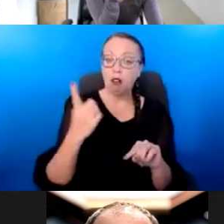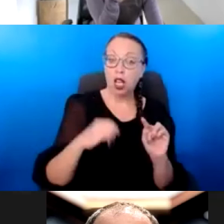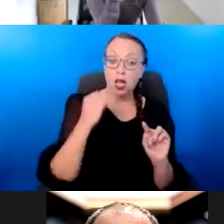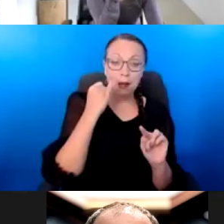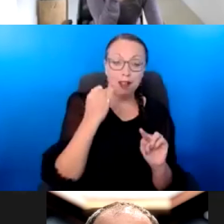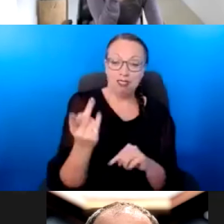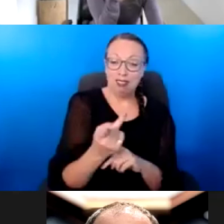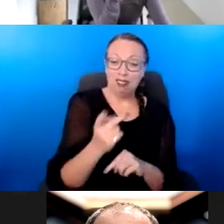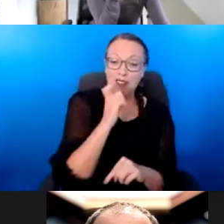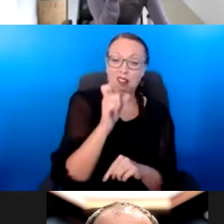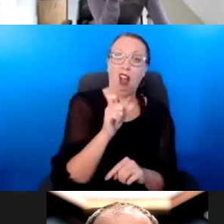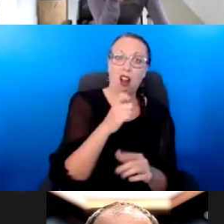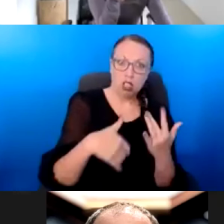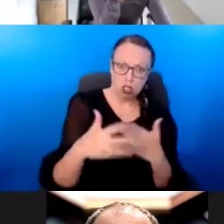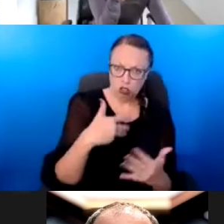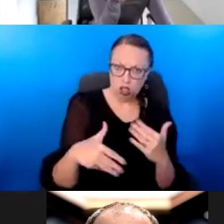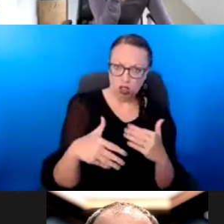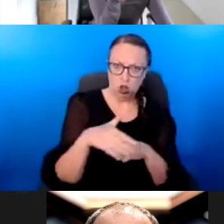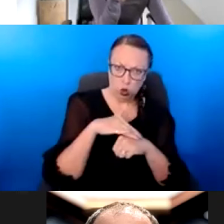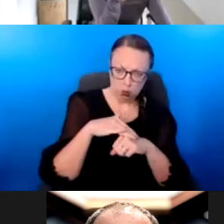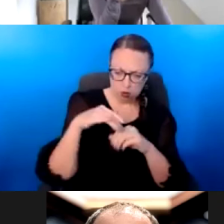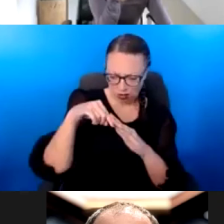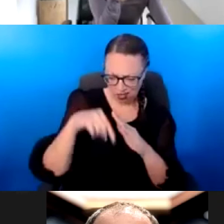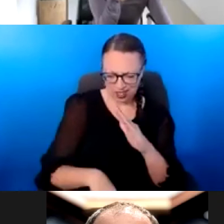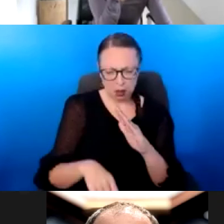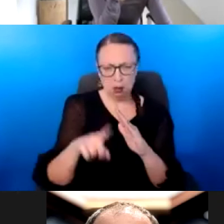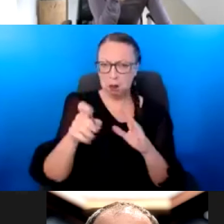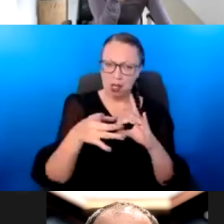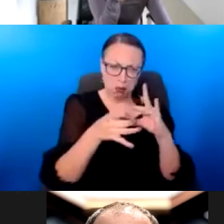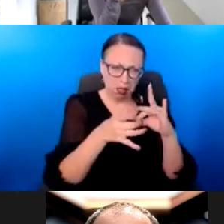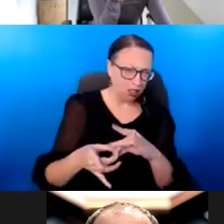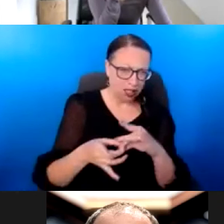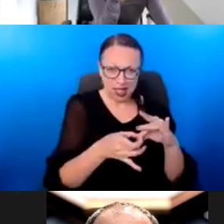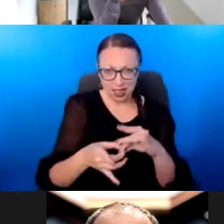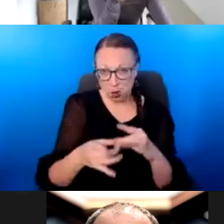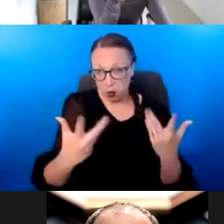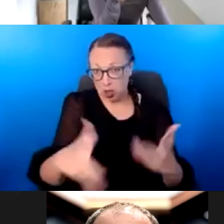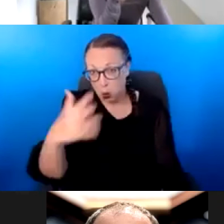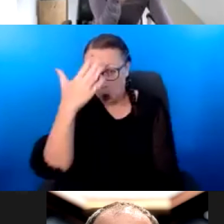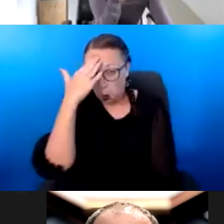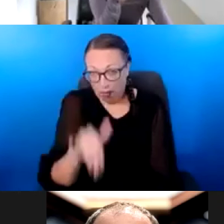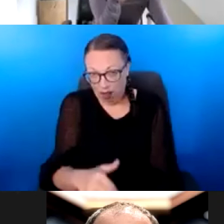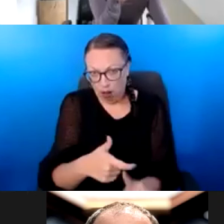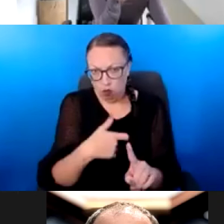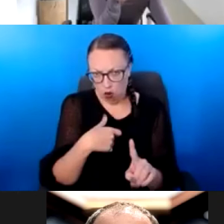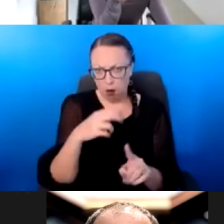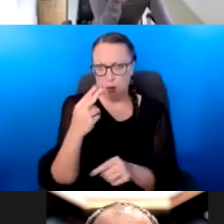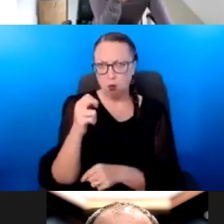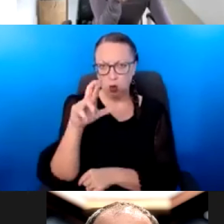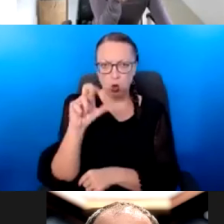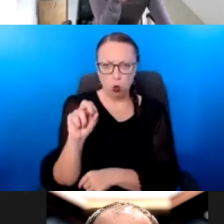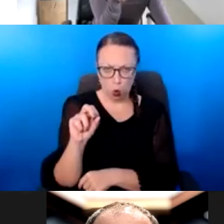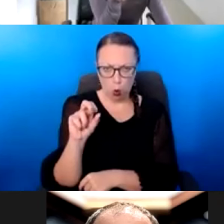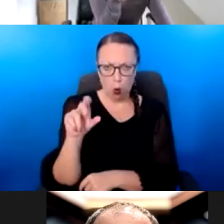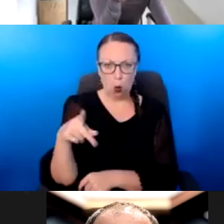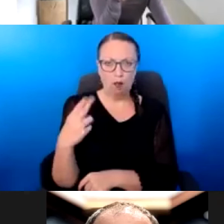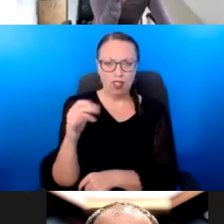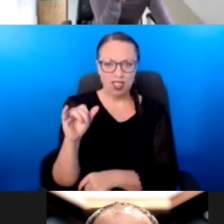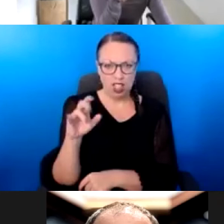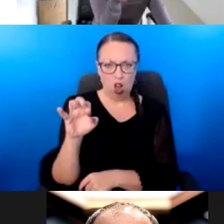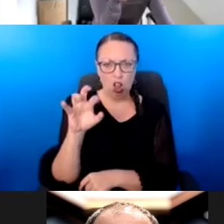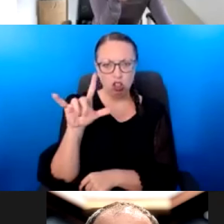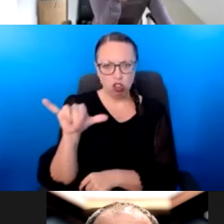not interacting, superficial and deep, because they do. I mean, we know that from neurophysiology, right? So the idea